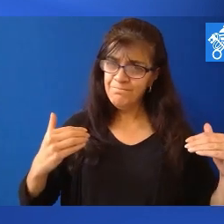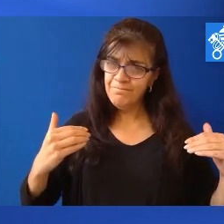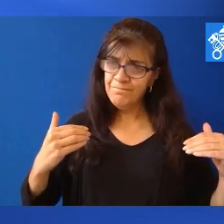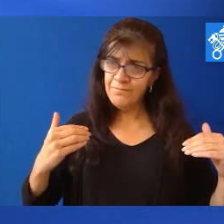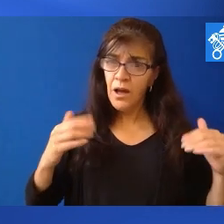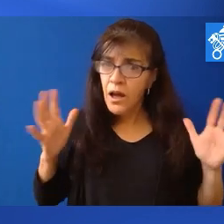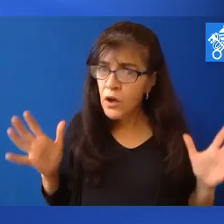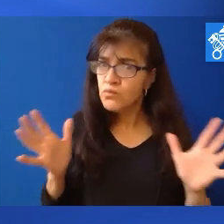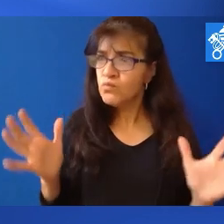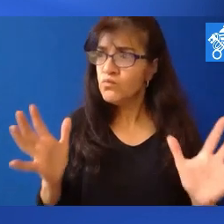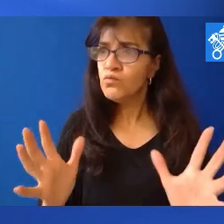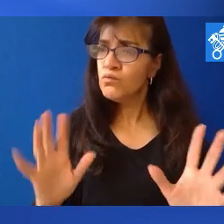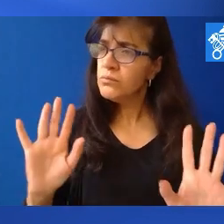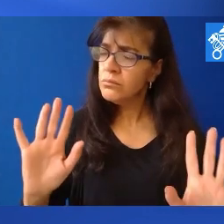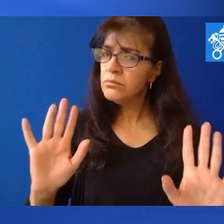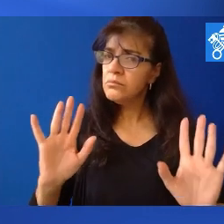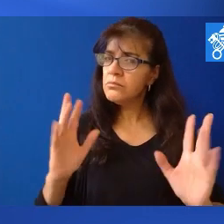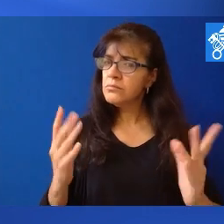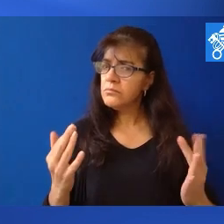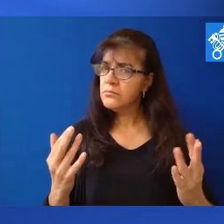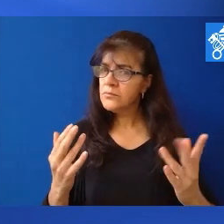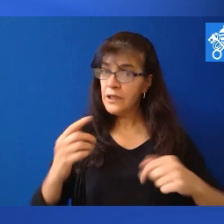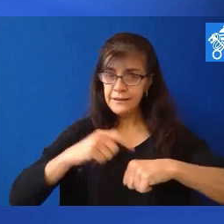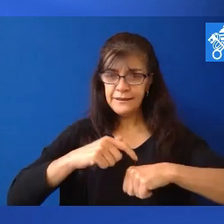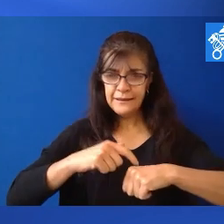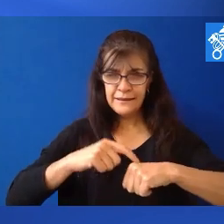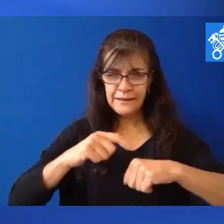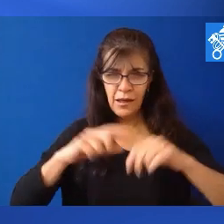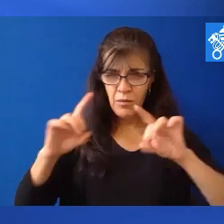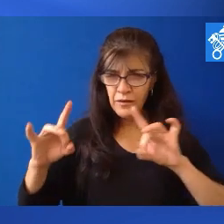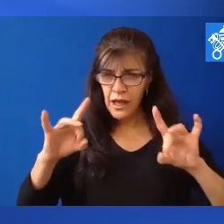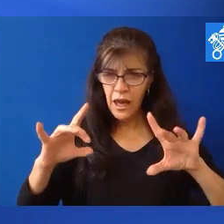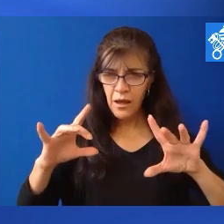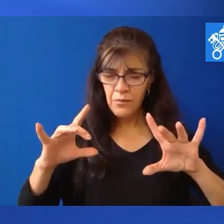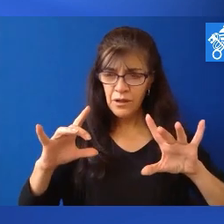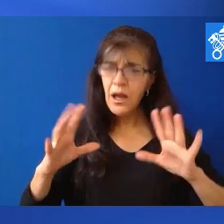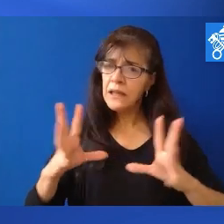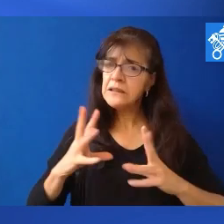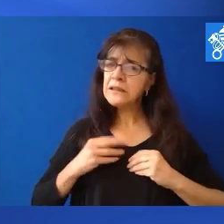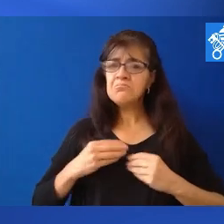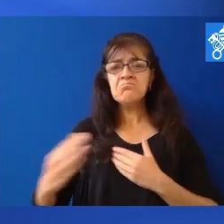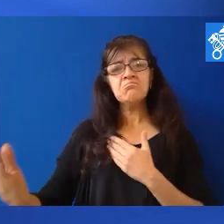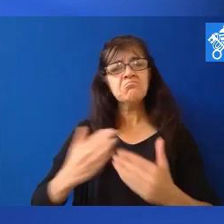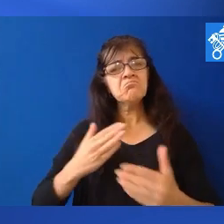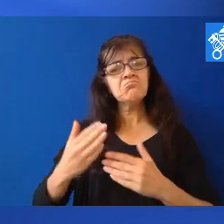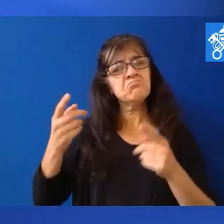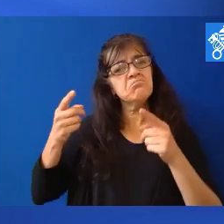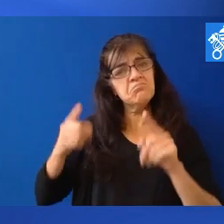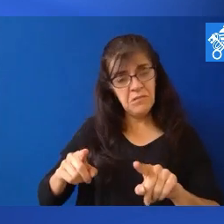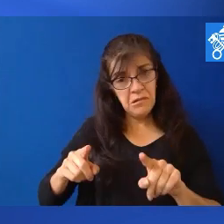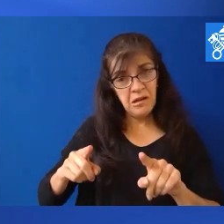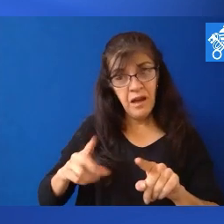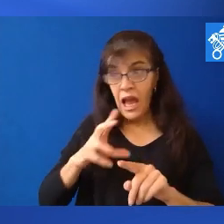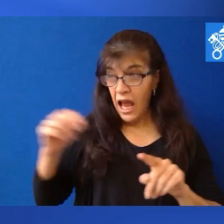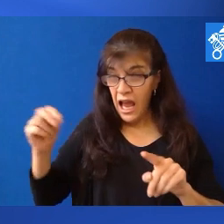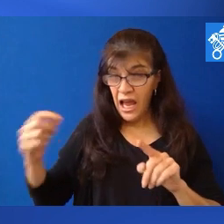and do not be impetuous in time of calamity. Accept whatever befalls you,